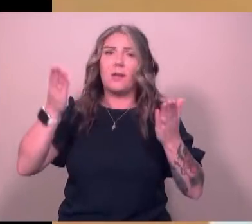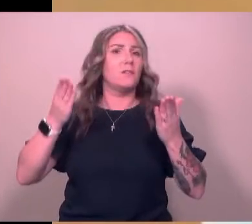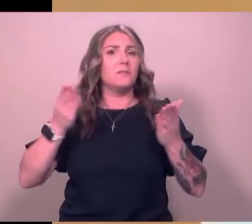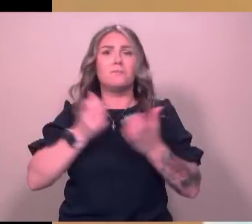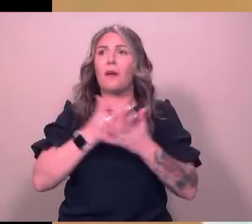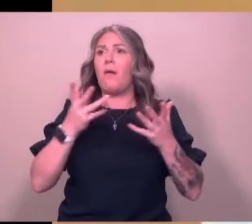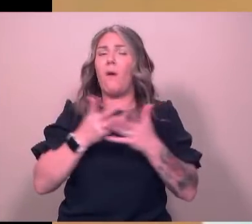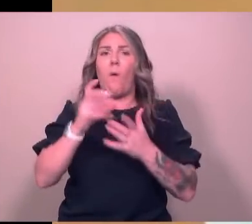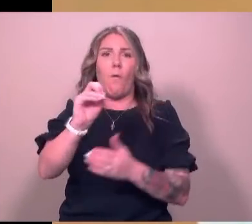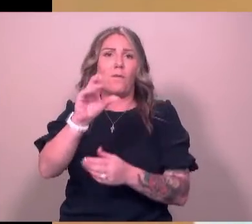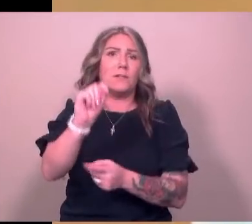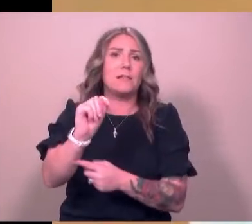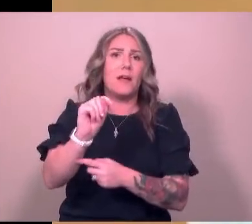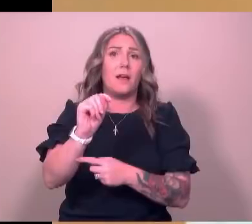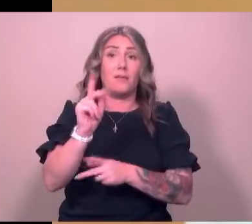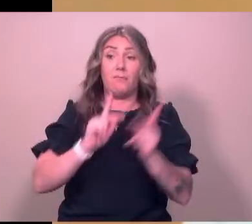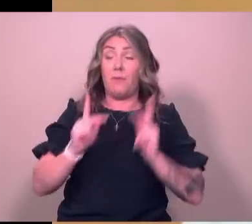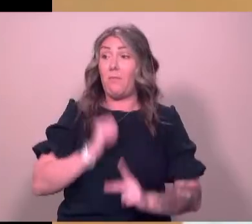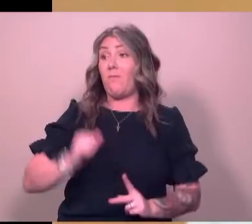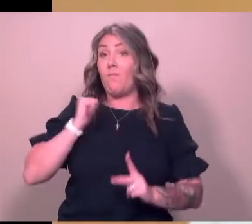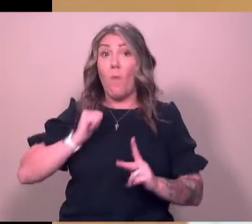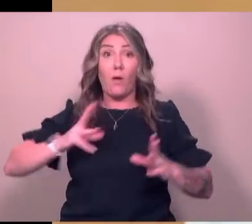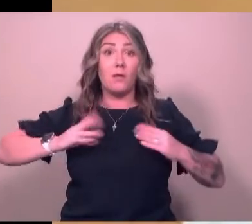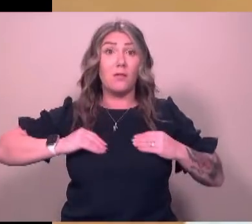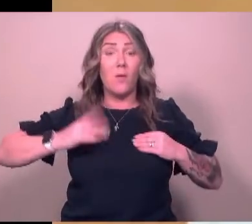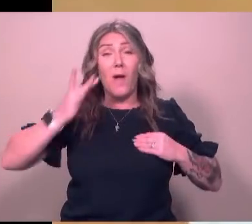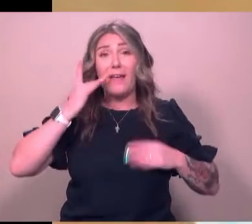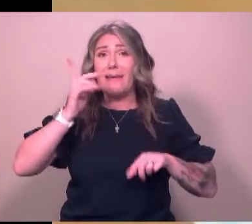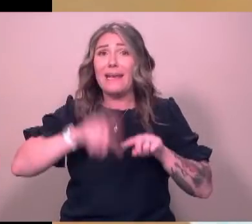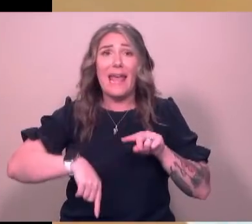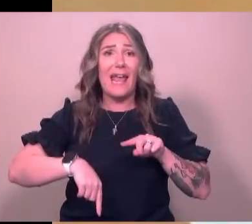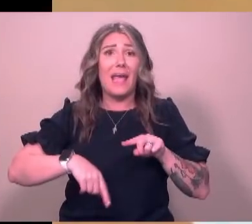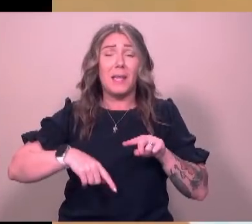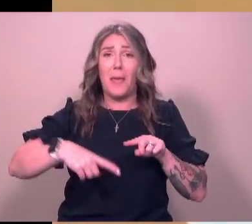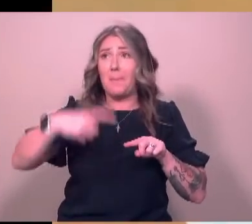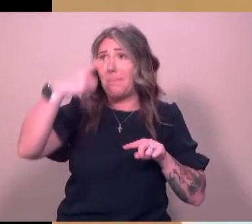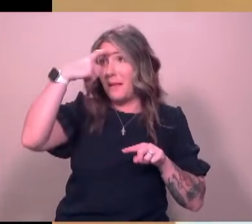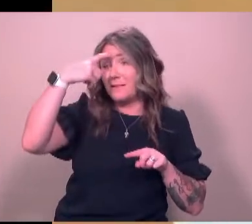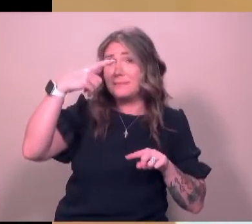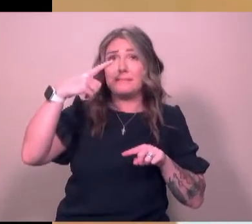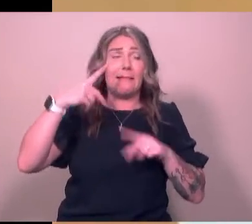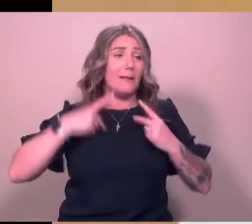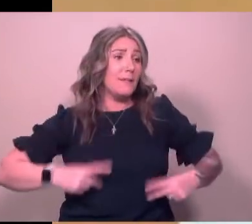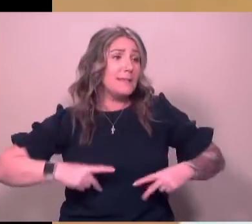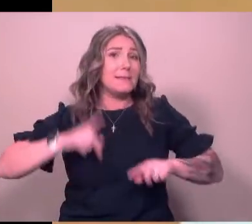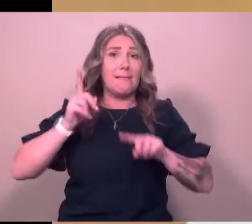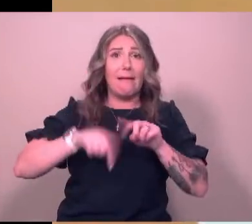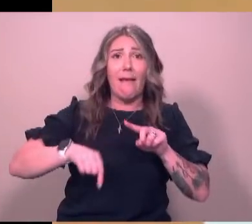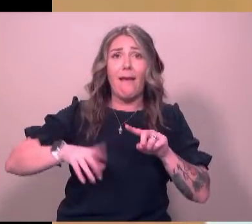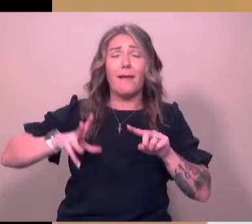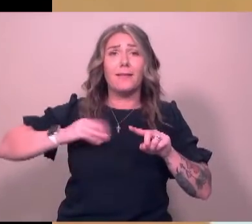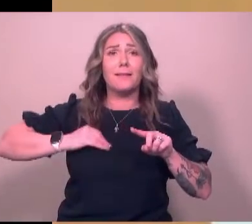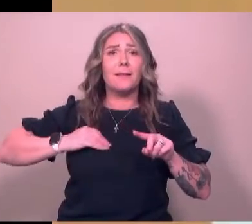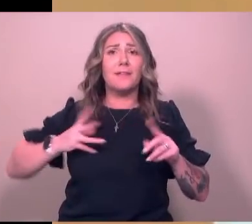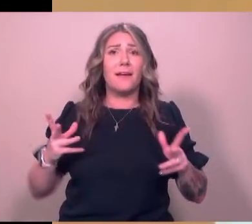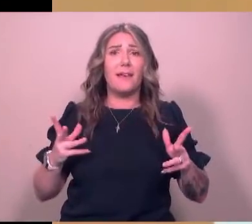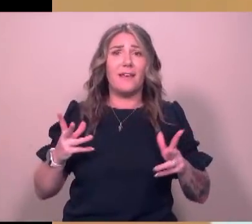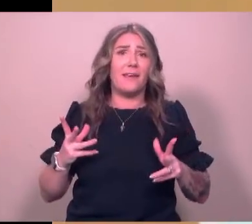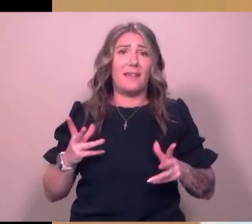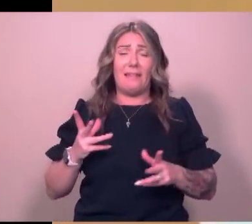of overtime. People won't take it because they can't. They just mentally or physically cannot anymore. And it